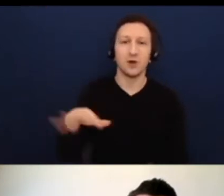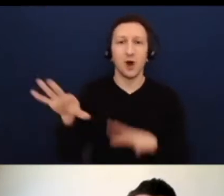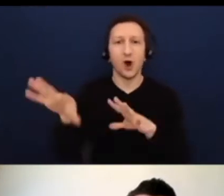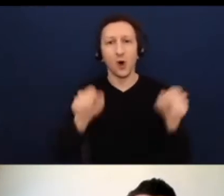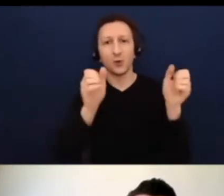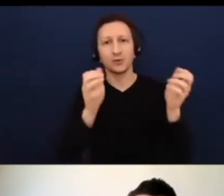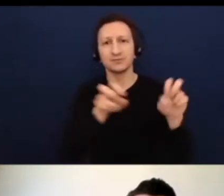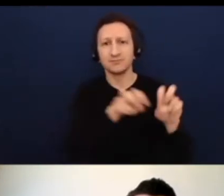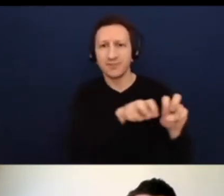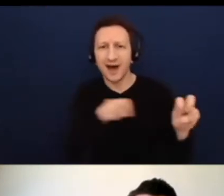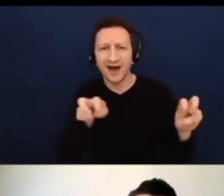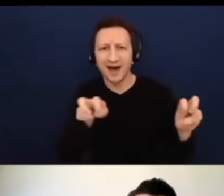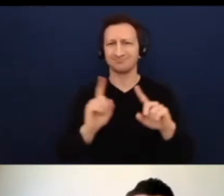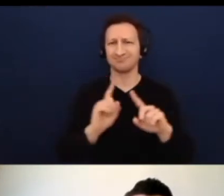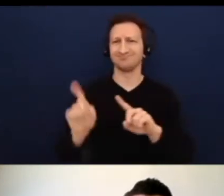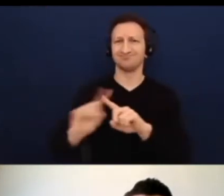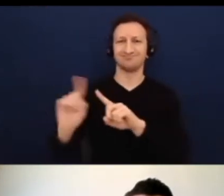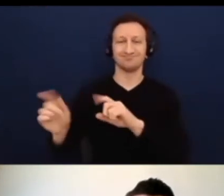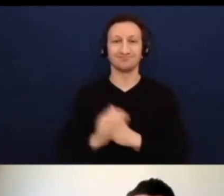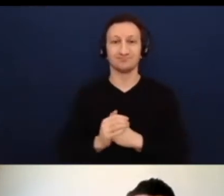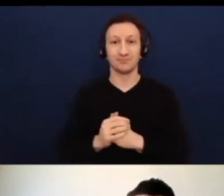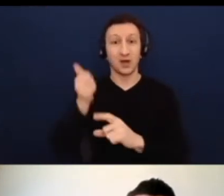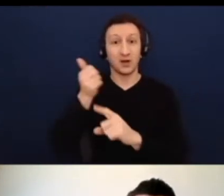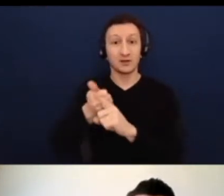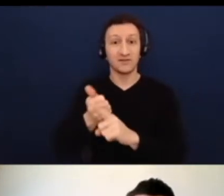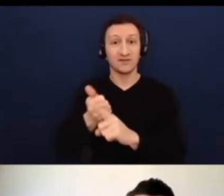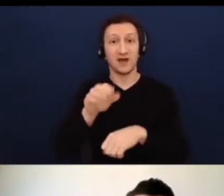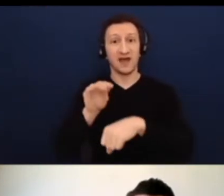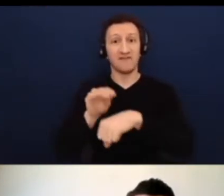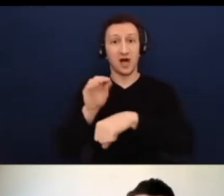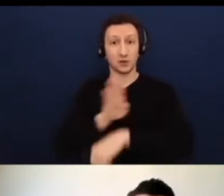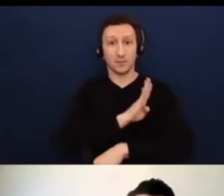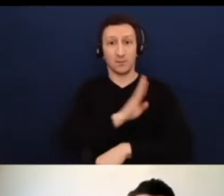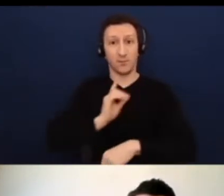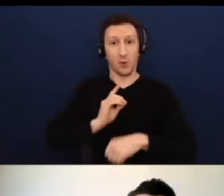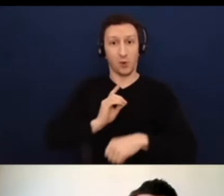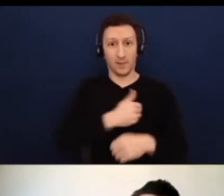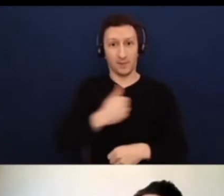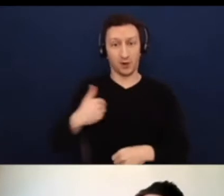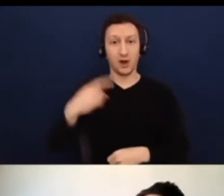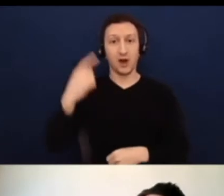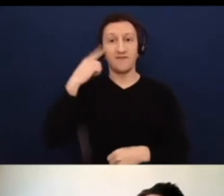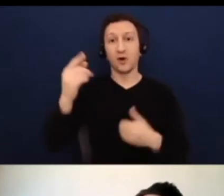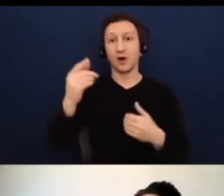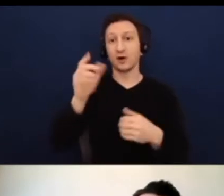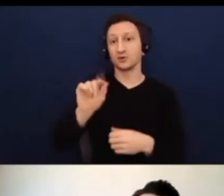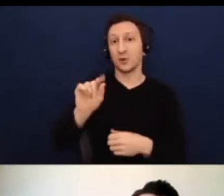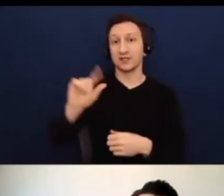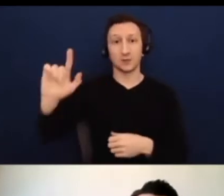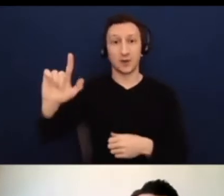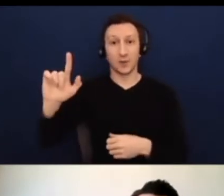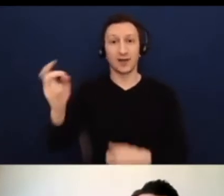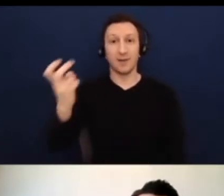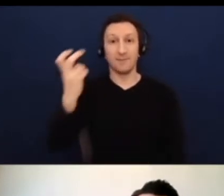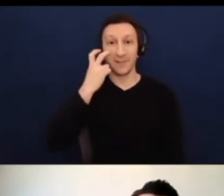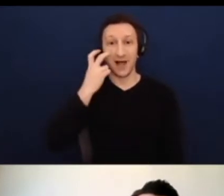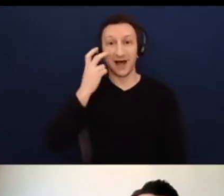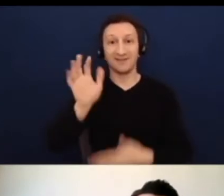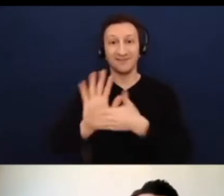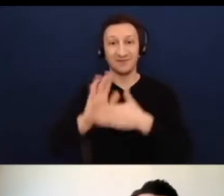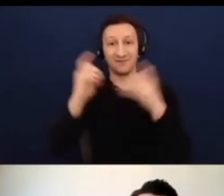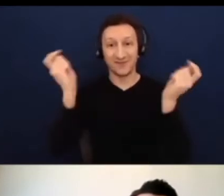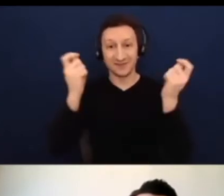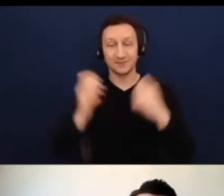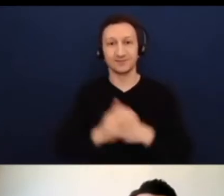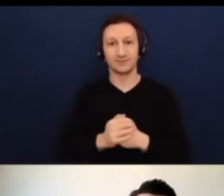settings. She currently sits on the advisory board as the Film Accessibility Specialist for the upcoming 2021 Blind Film Festival. Woman of Her